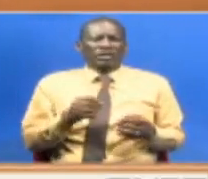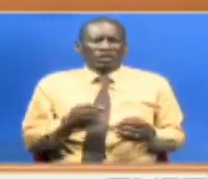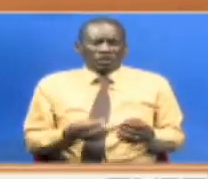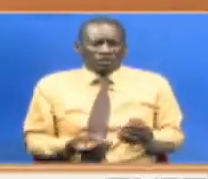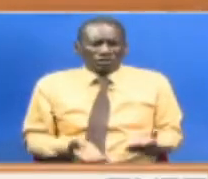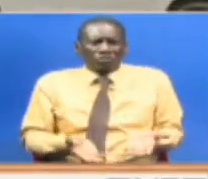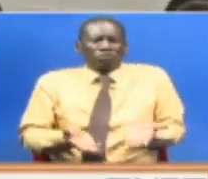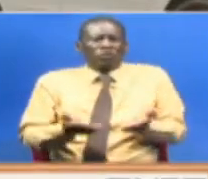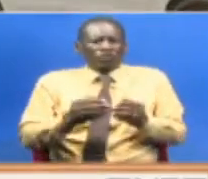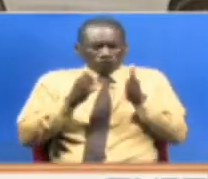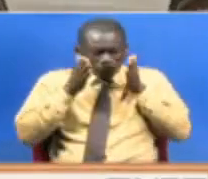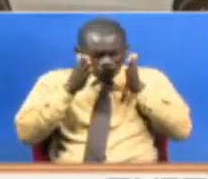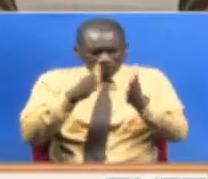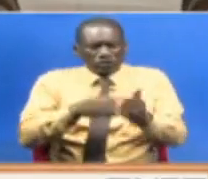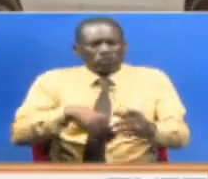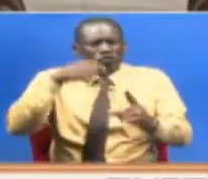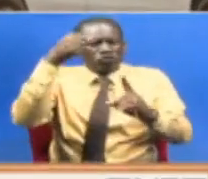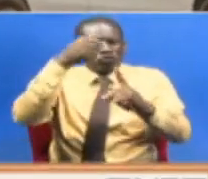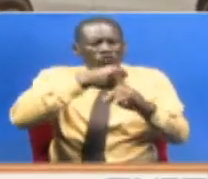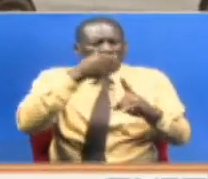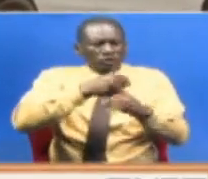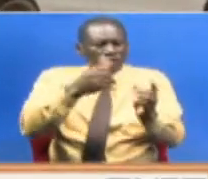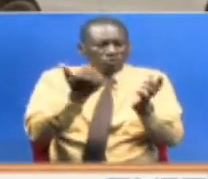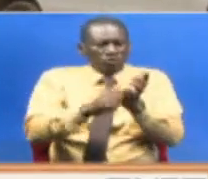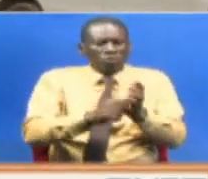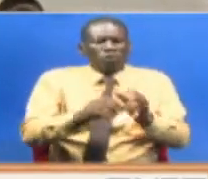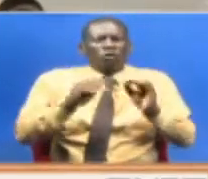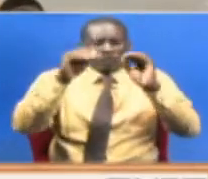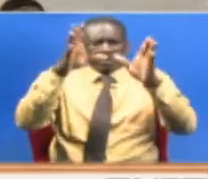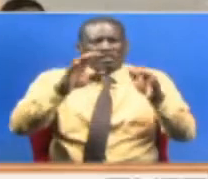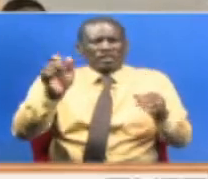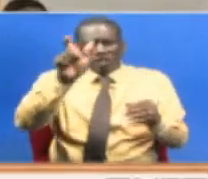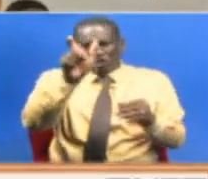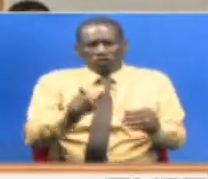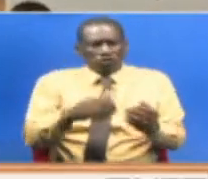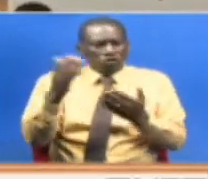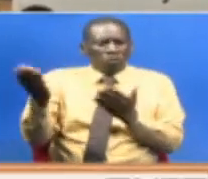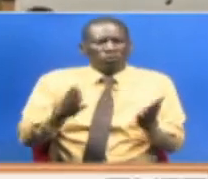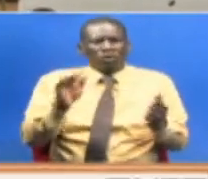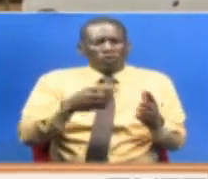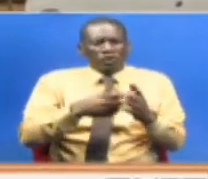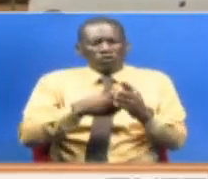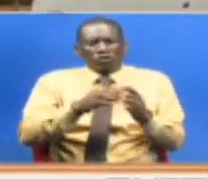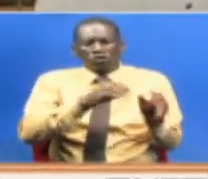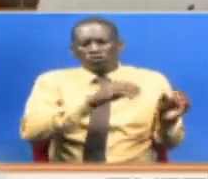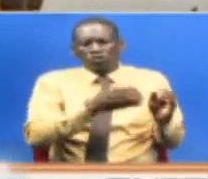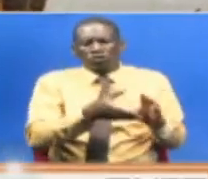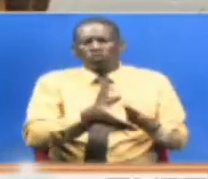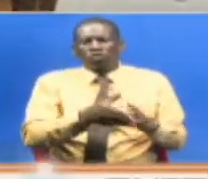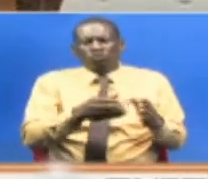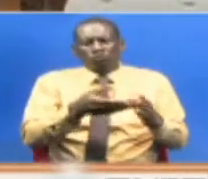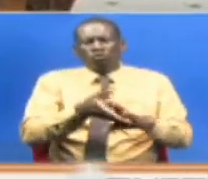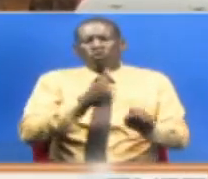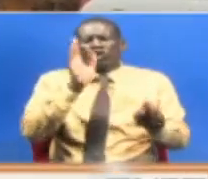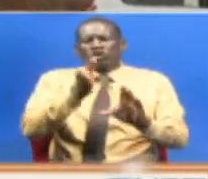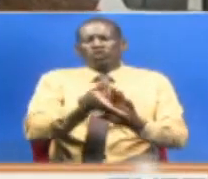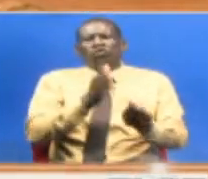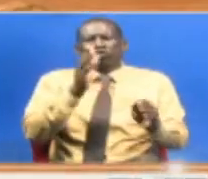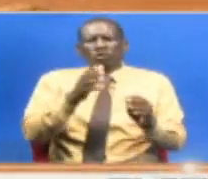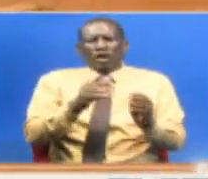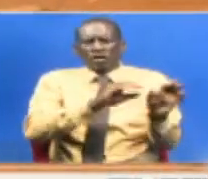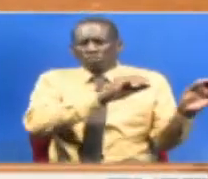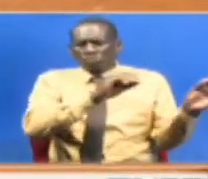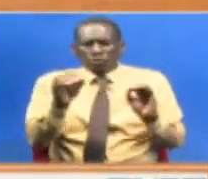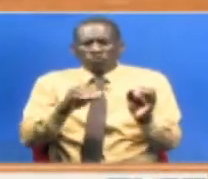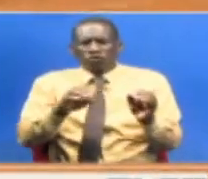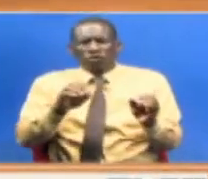to combat the chronic teacher shortage in the region caused by the exodus of non-local teachers. The quest for